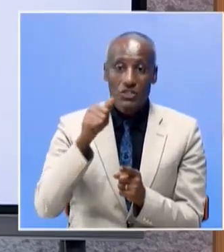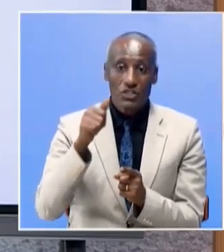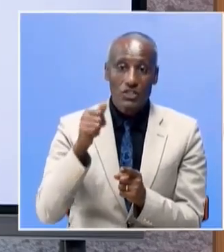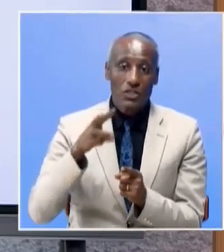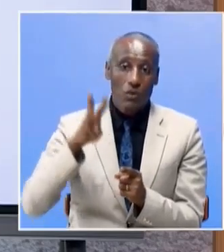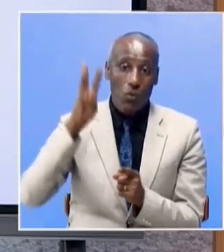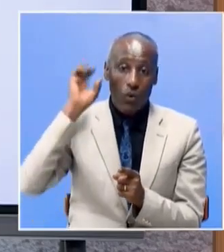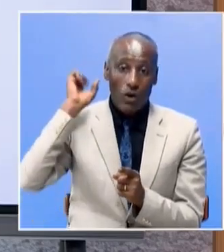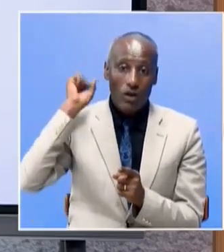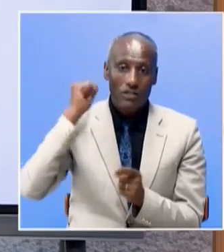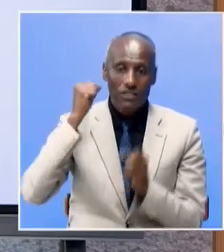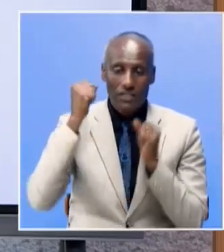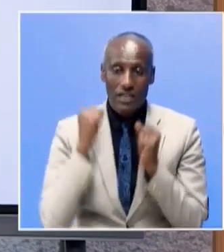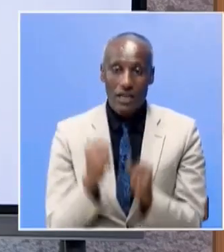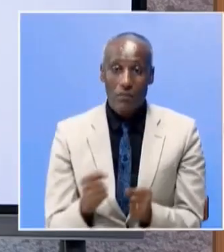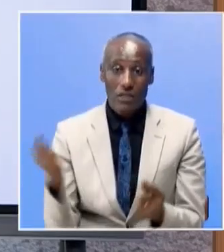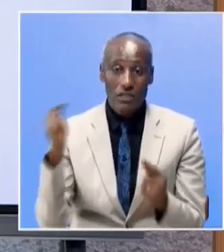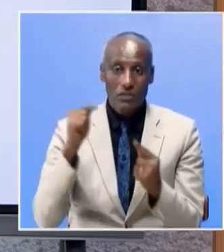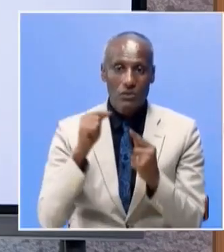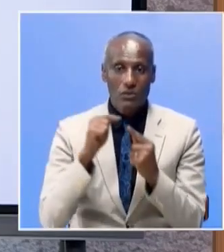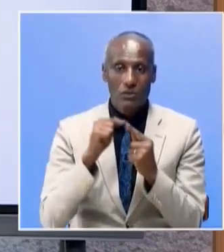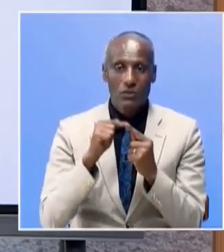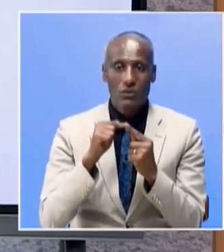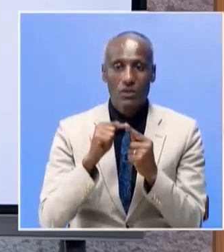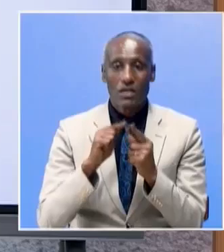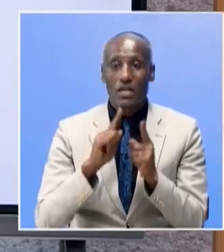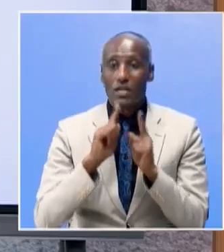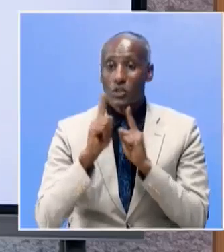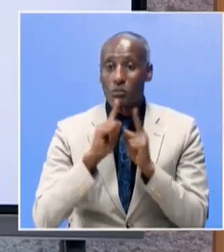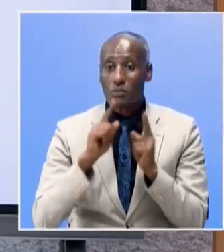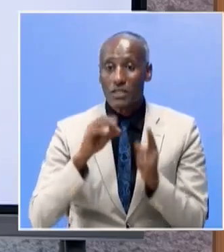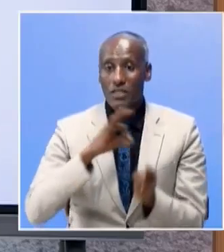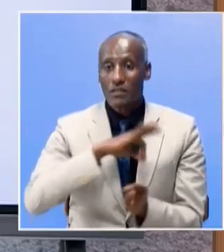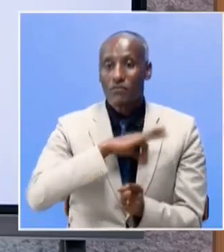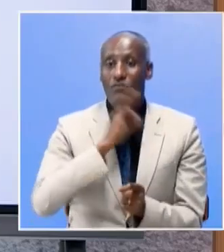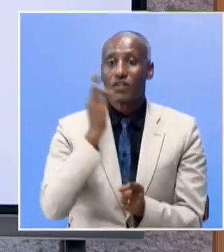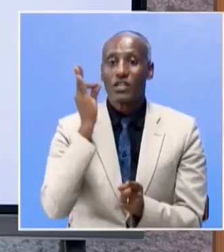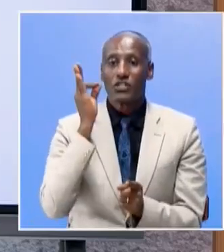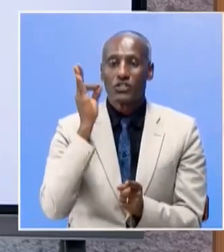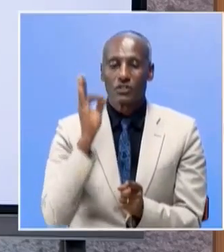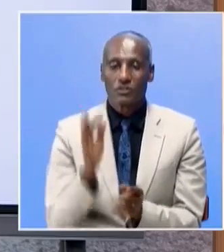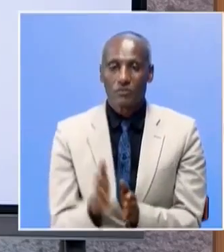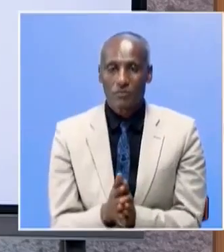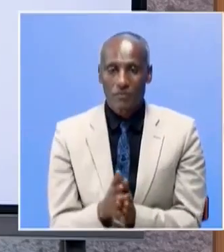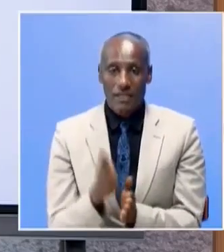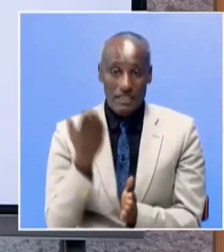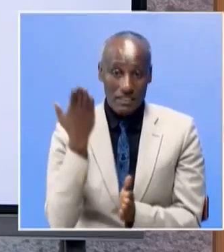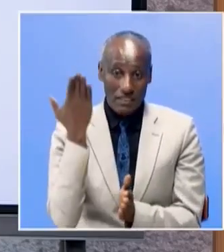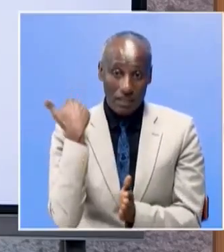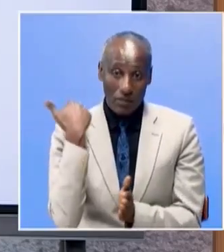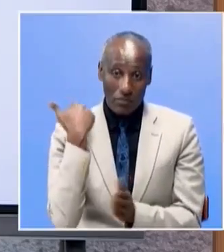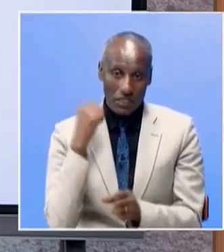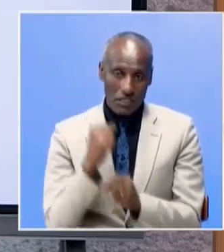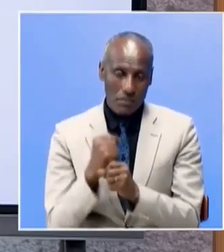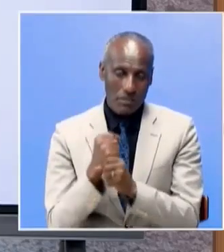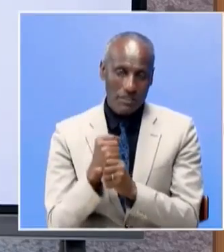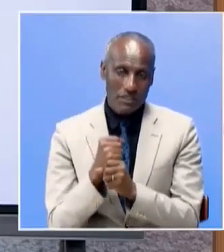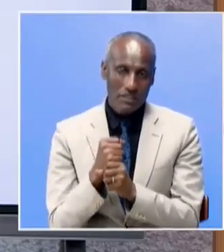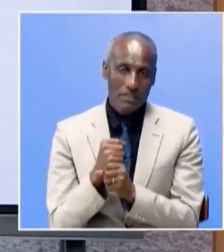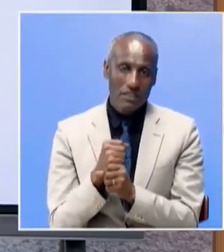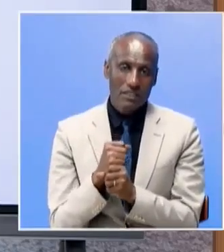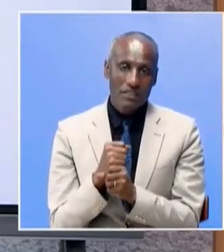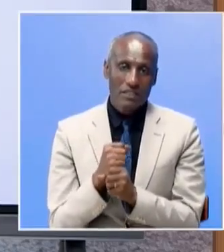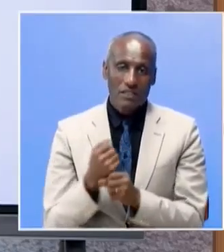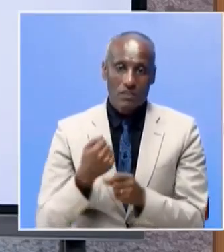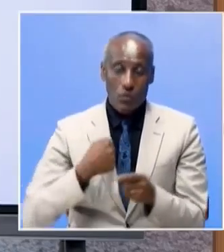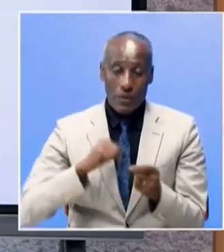able to speak French. Okay? That's something happened in the past. I hope it's clear. And also, we